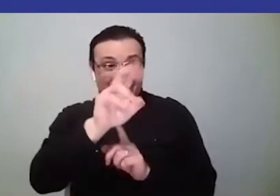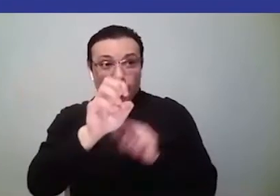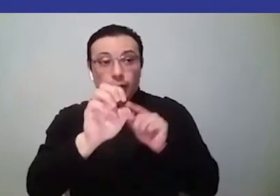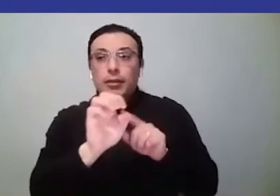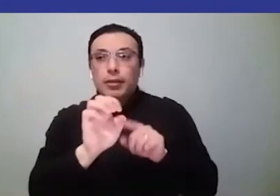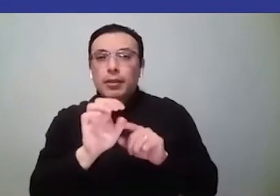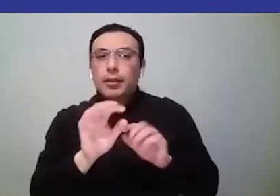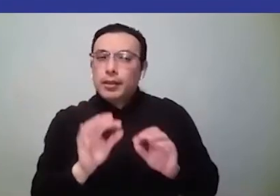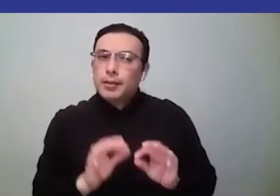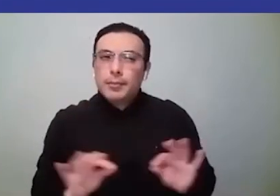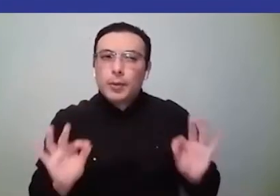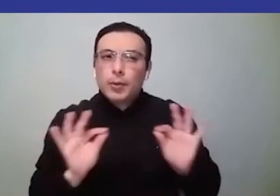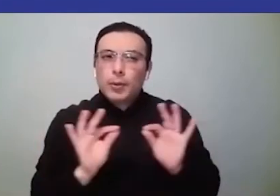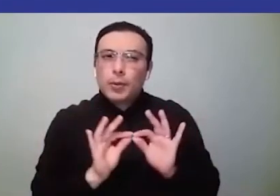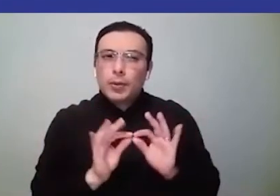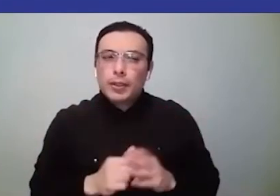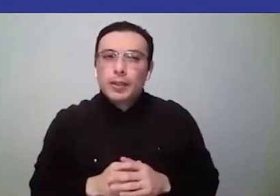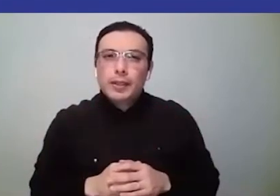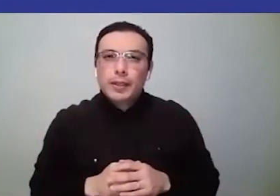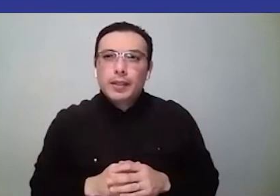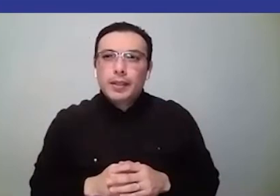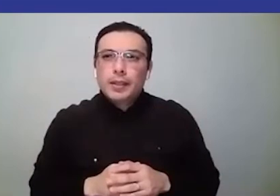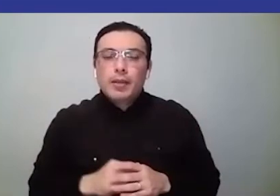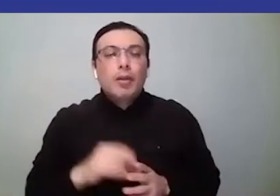it's kind of an ethics of care as well. But